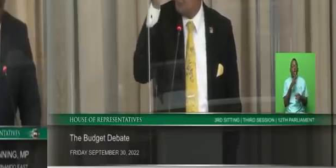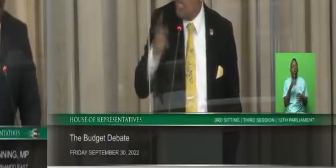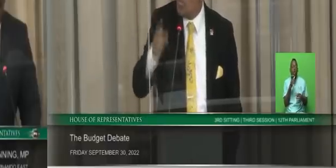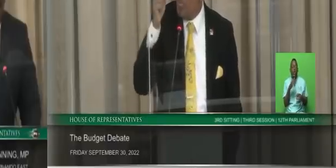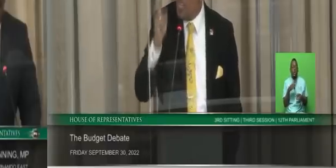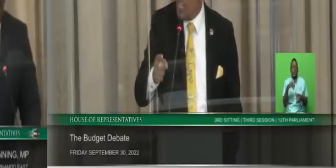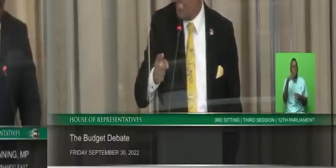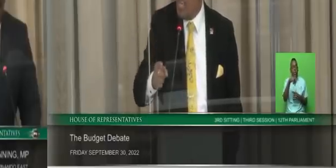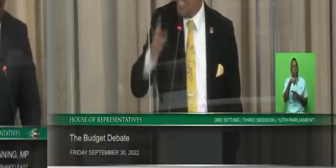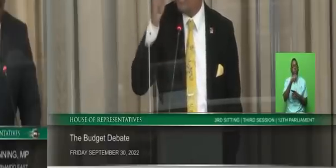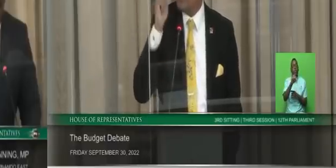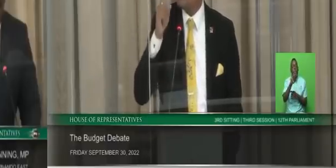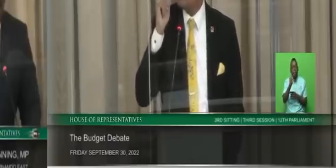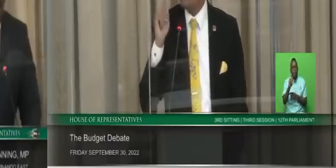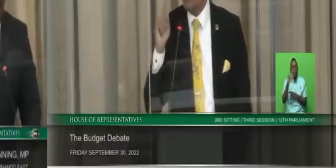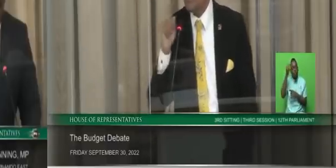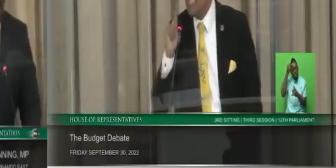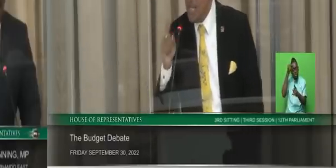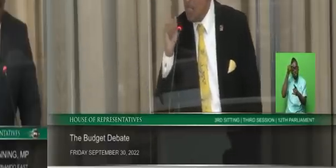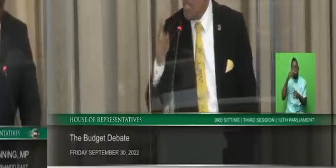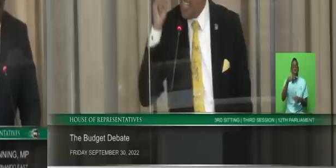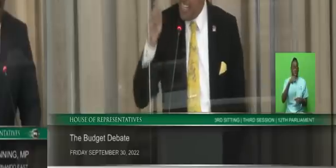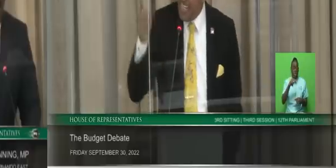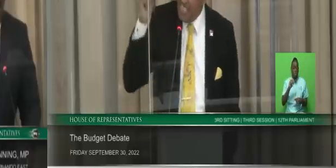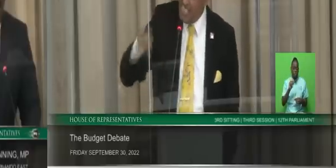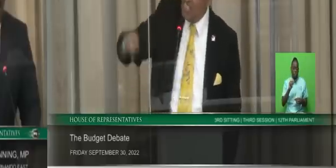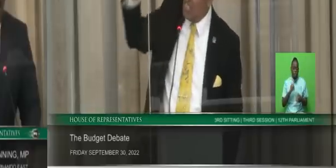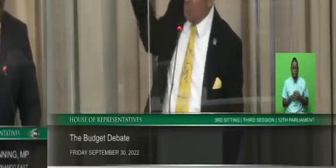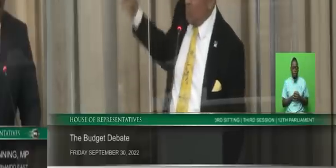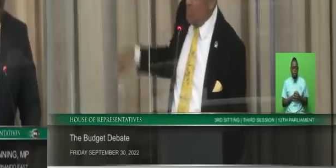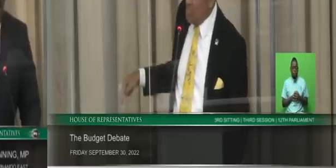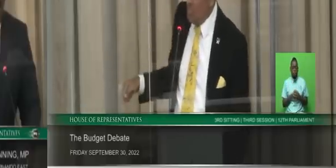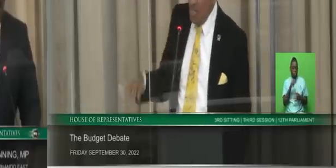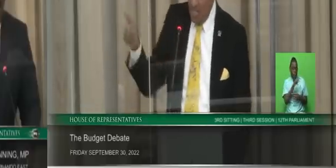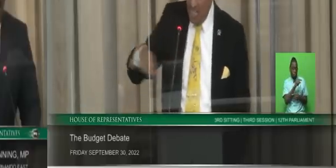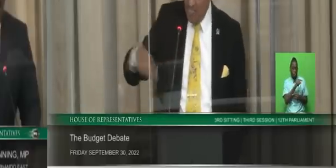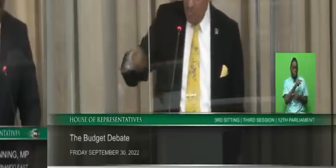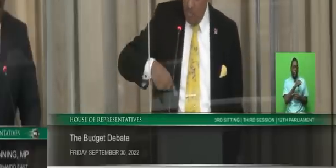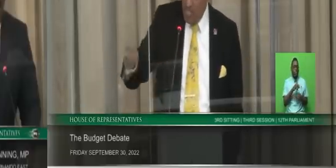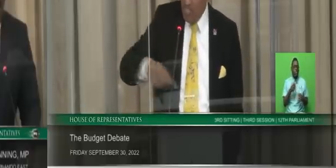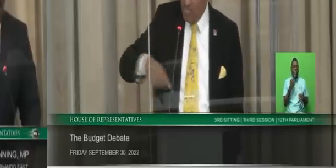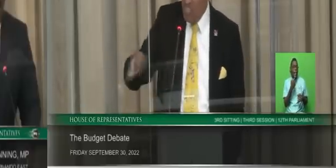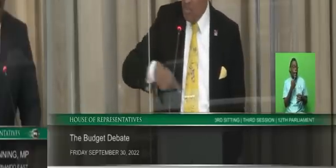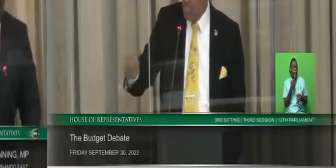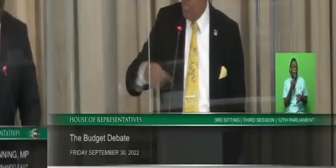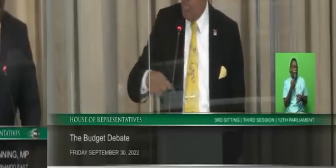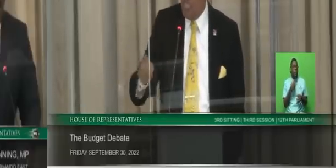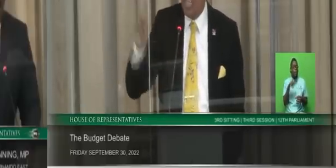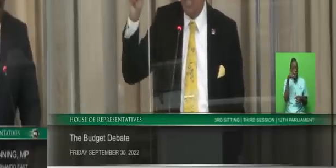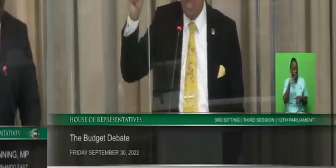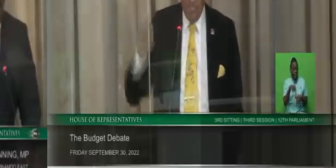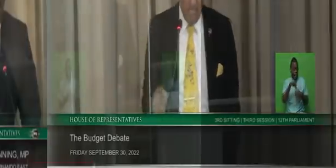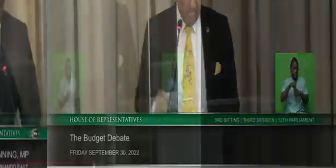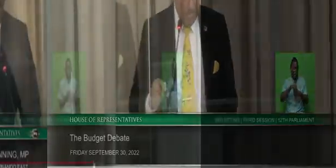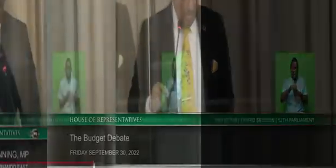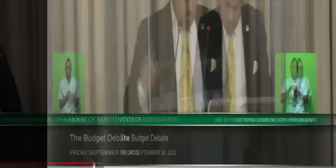in the Ministry of Finance, and that his statement clearly signals to the population that this fuel price increase that we're experiencing here is